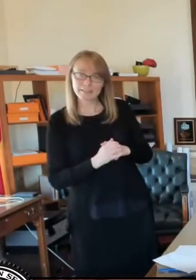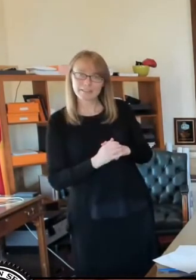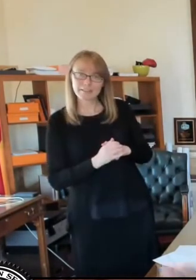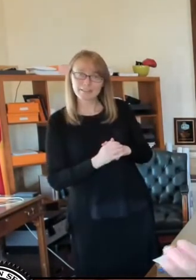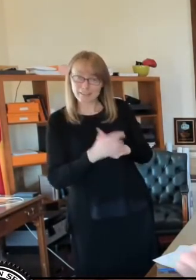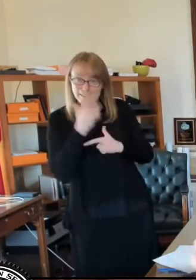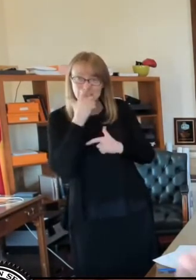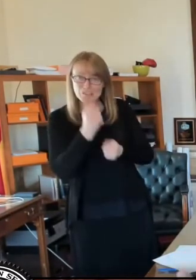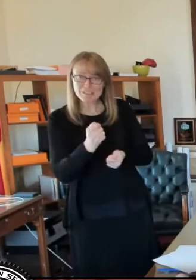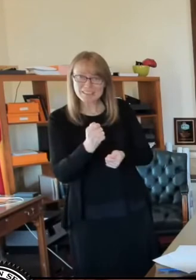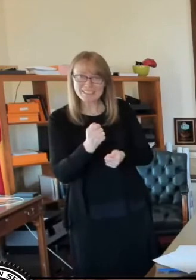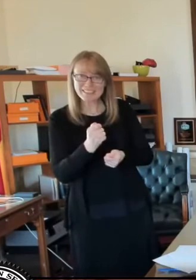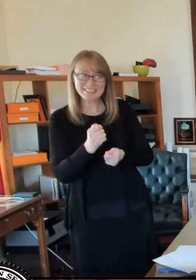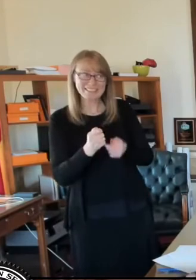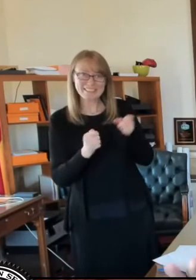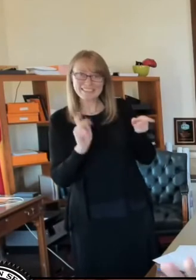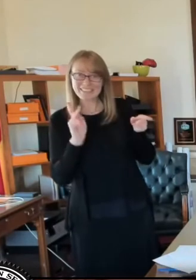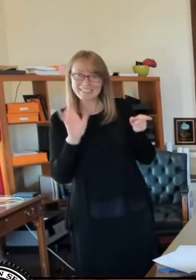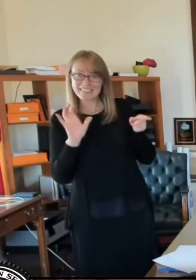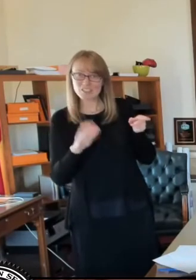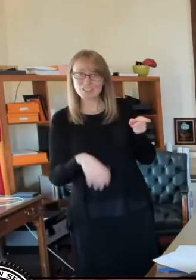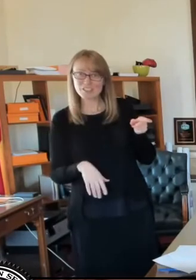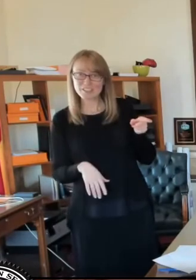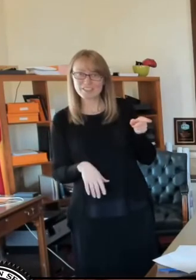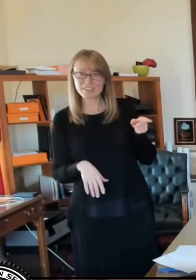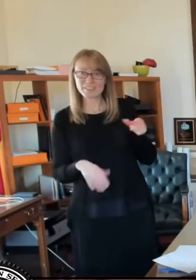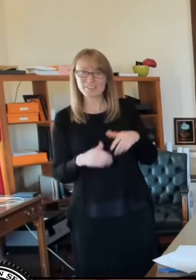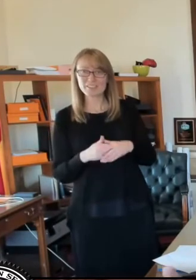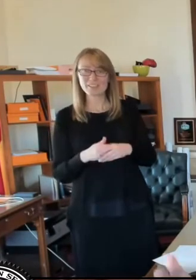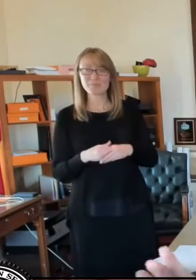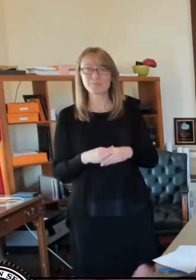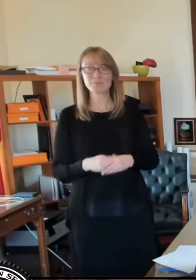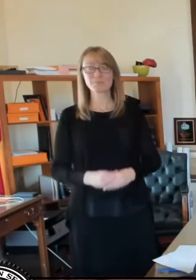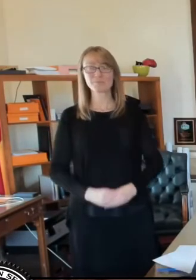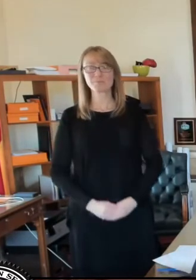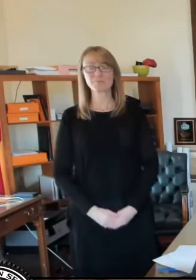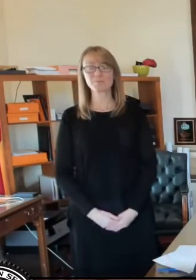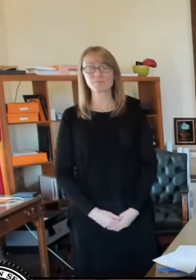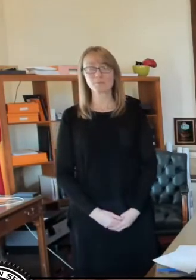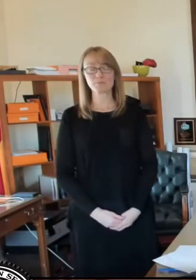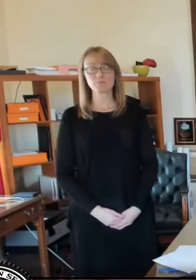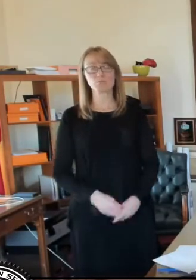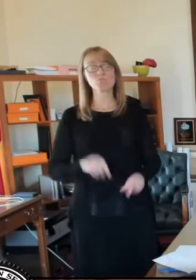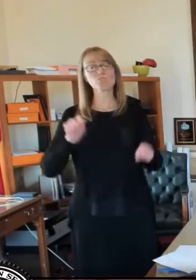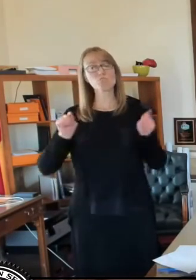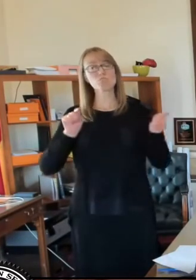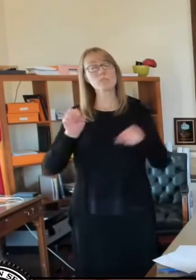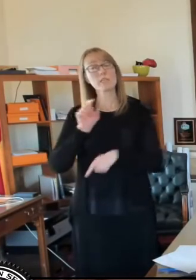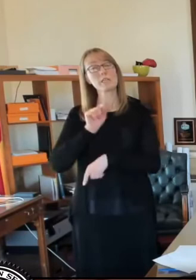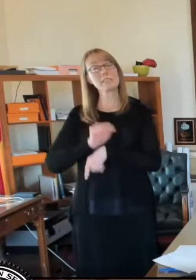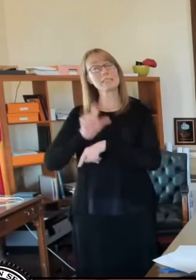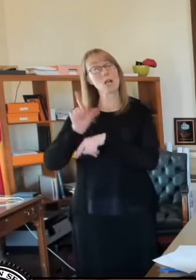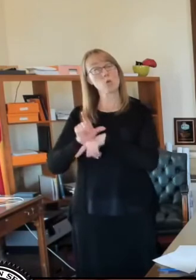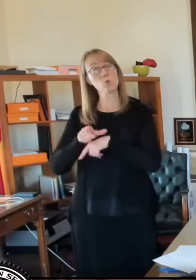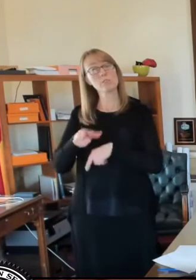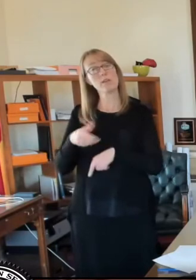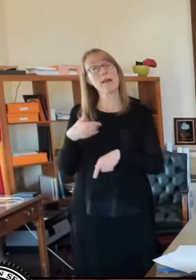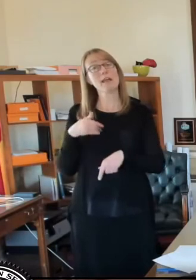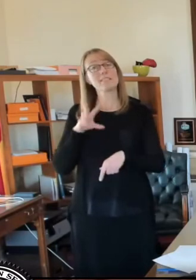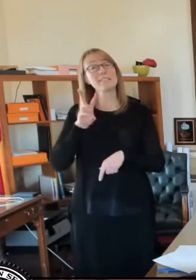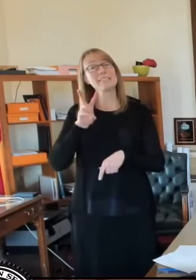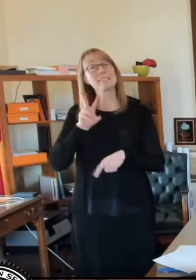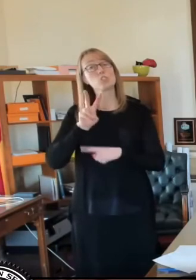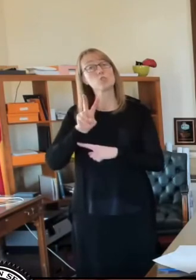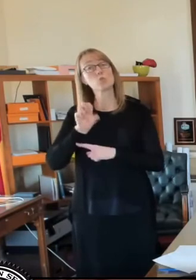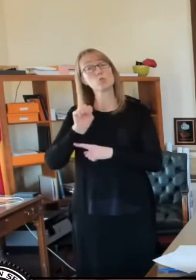Kansas City's a much different location than St. Louis, because St. Louis only has 62 square